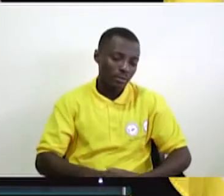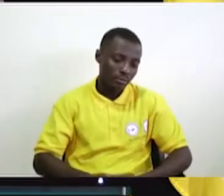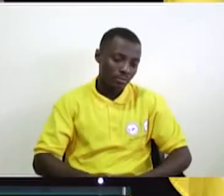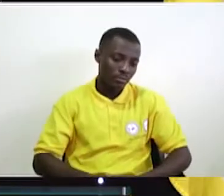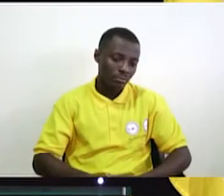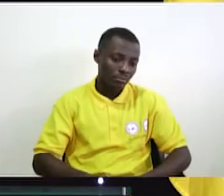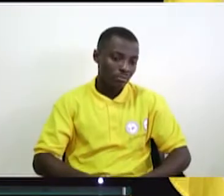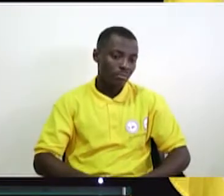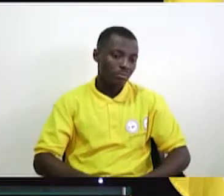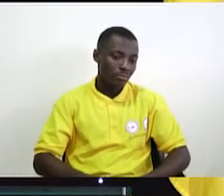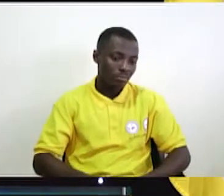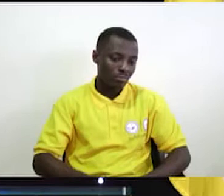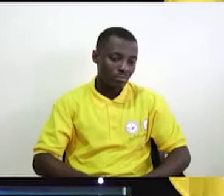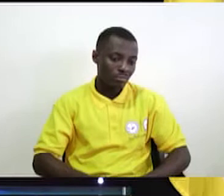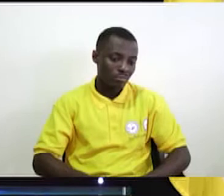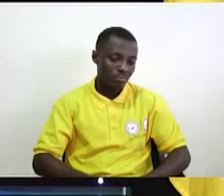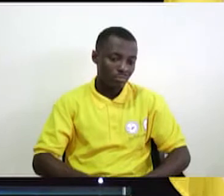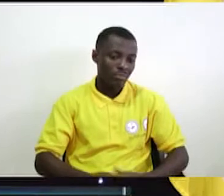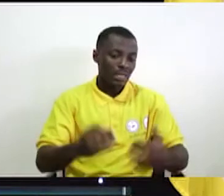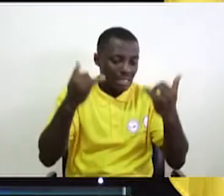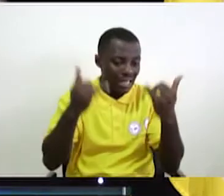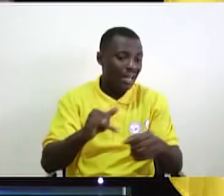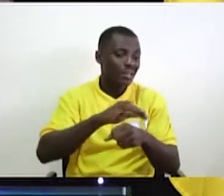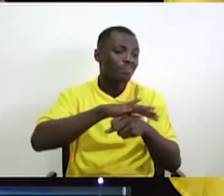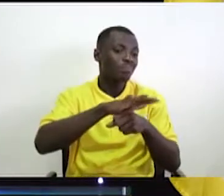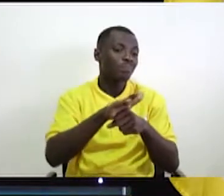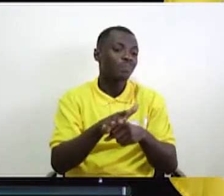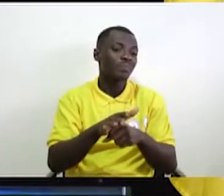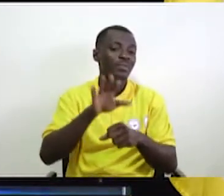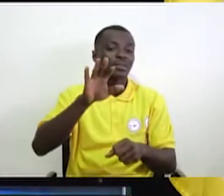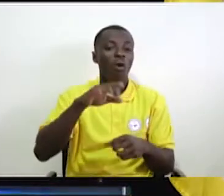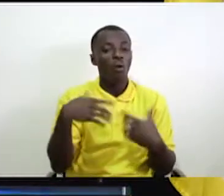COVID-19 is not the truest sign of the end time. No,